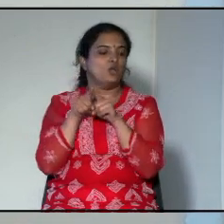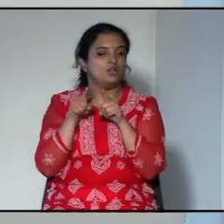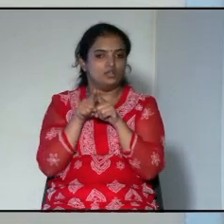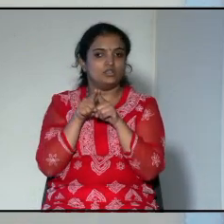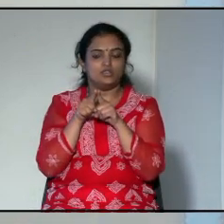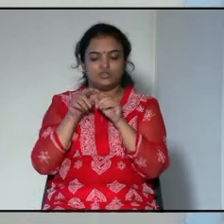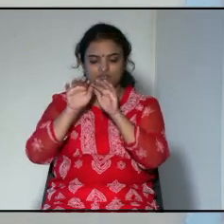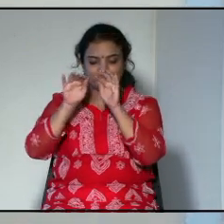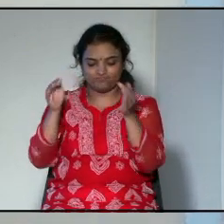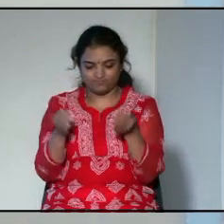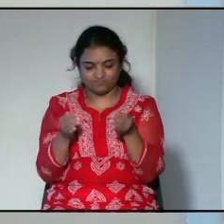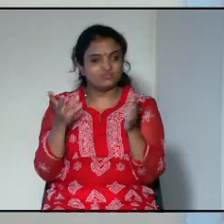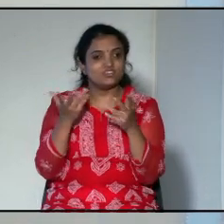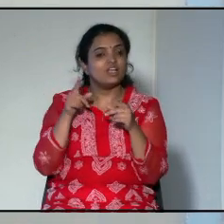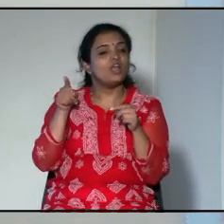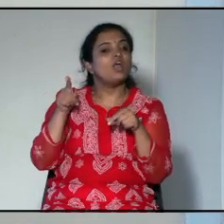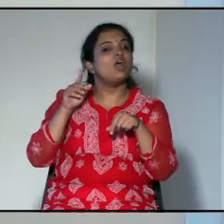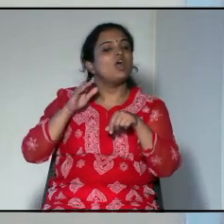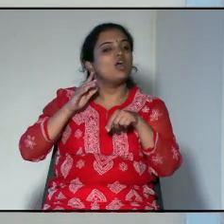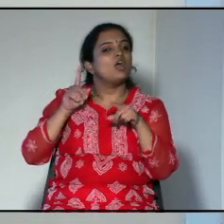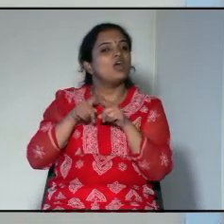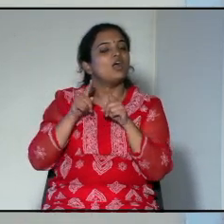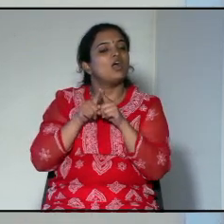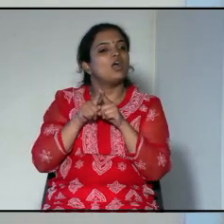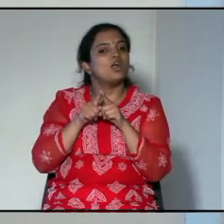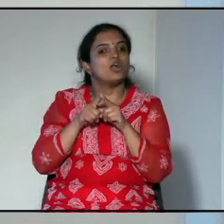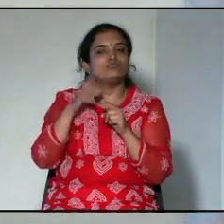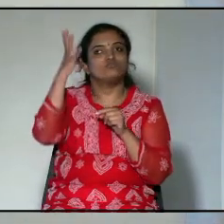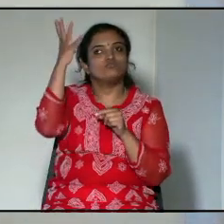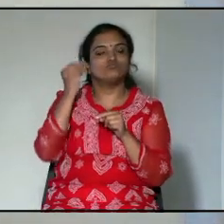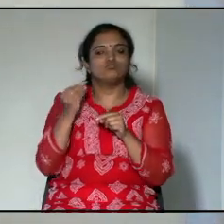of her experience of a night-long process of casting.